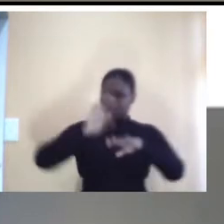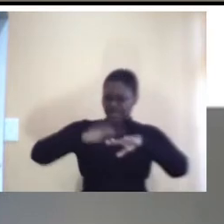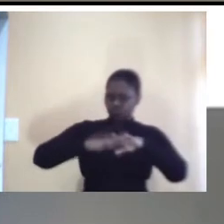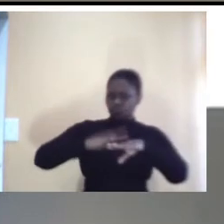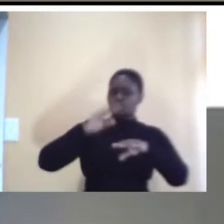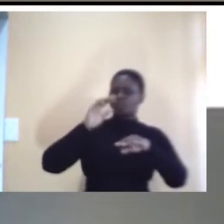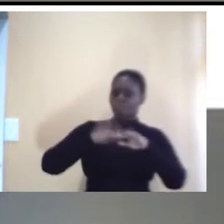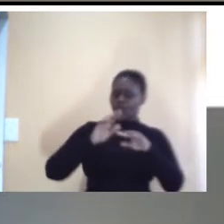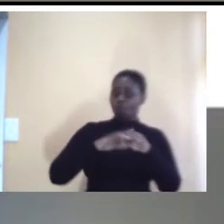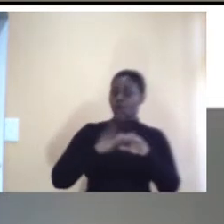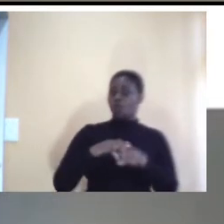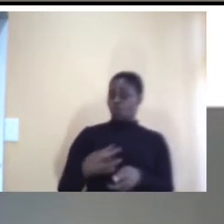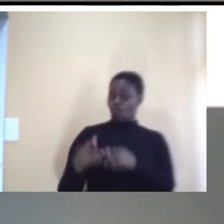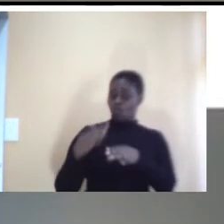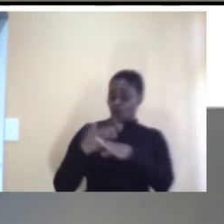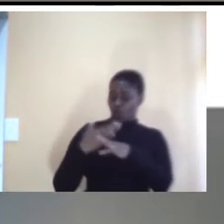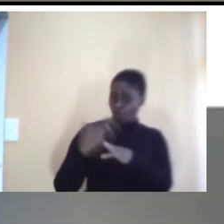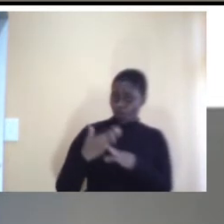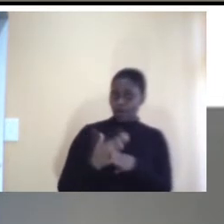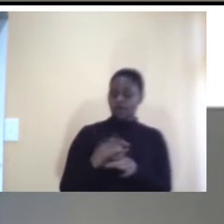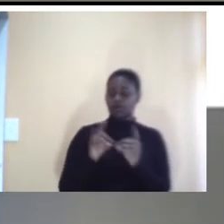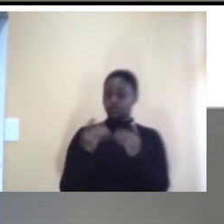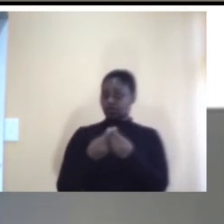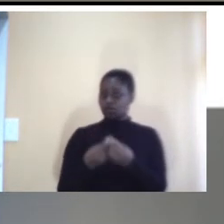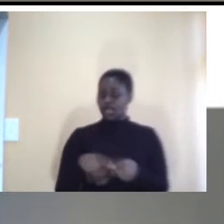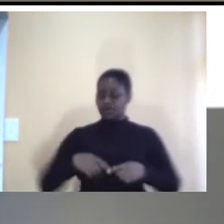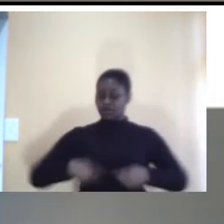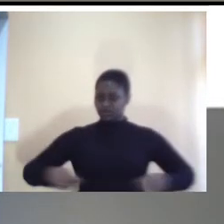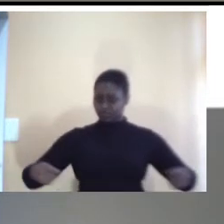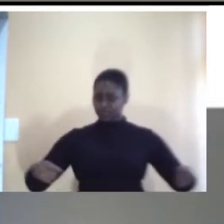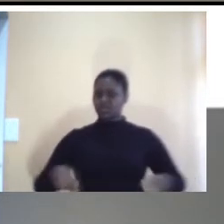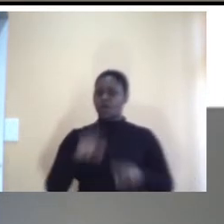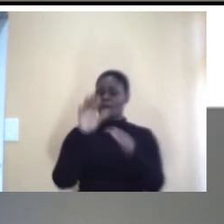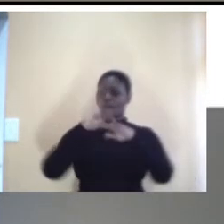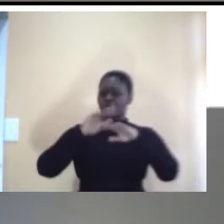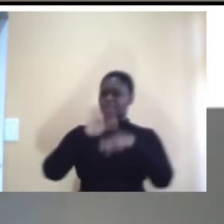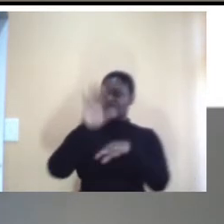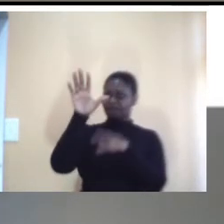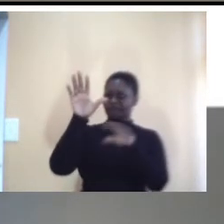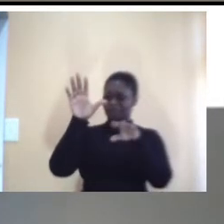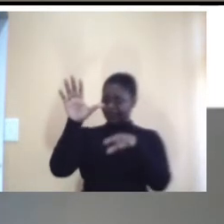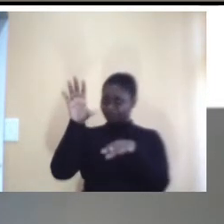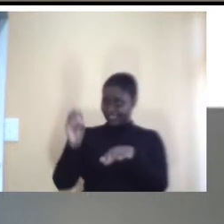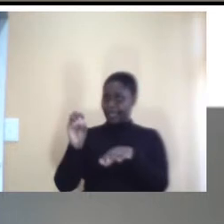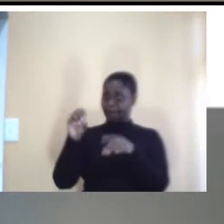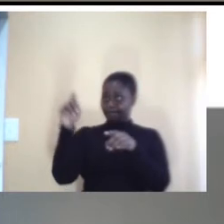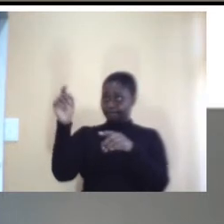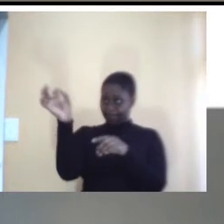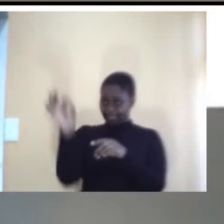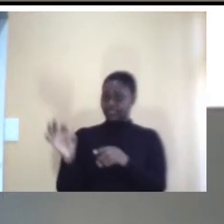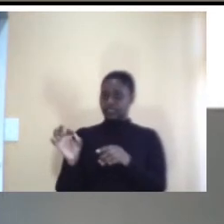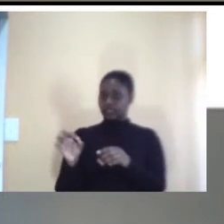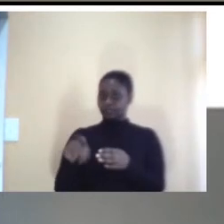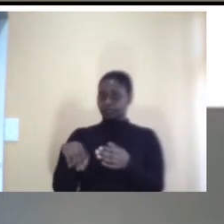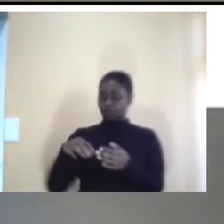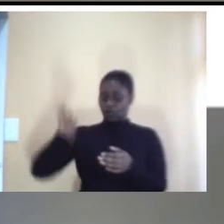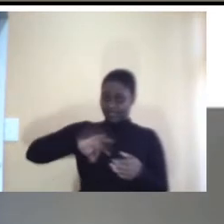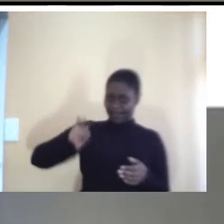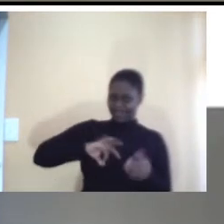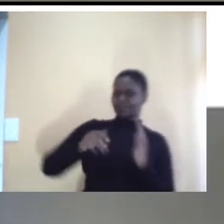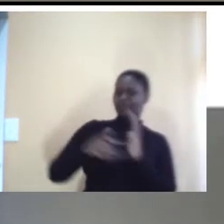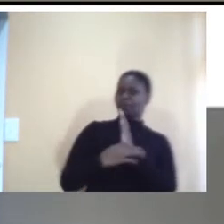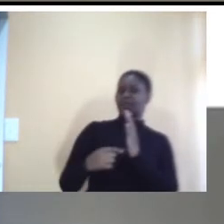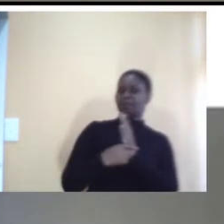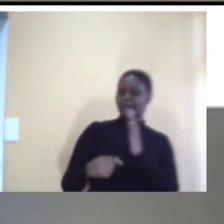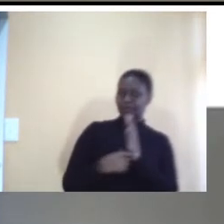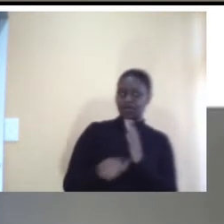less. This will be difficult for a department that already spends more than 50% of its budget on salaries and wages. This is quite ironic for a department